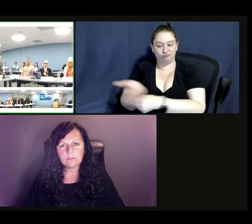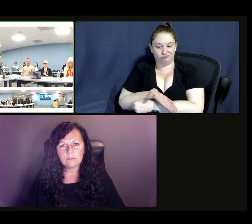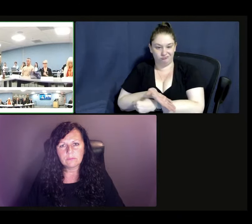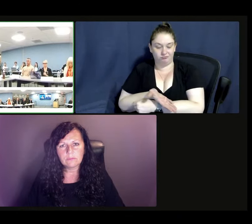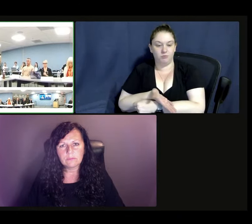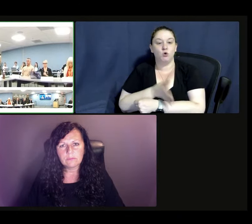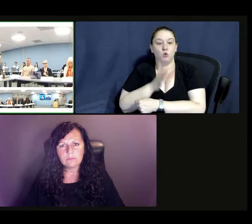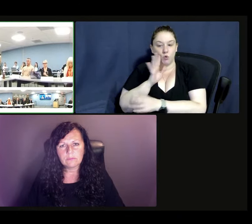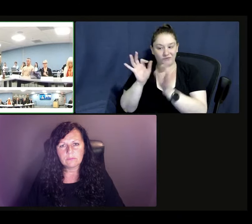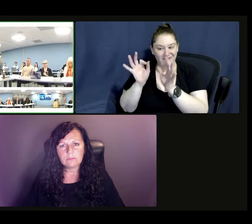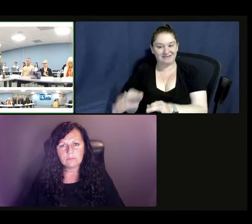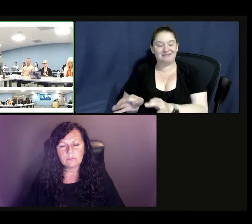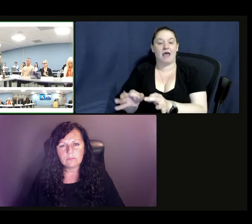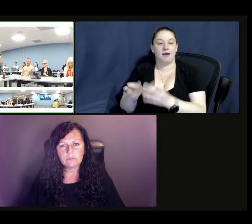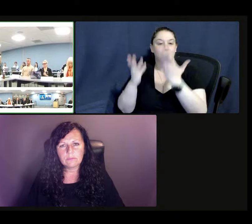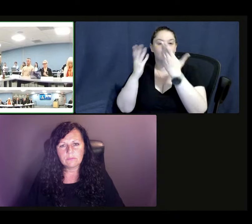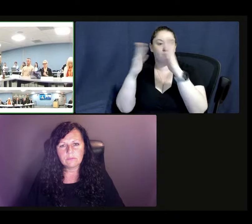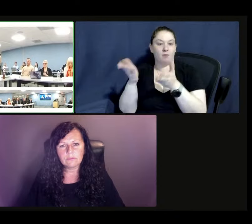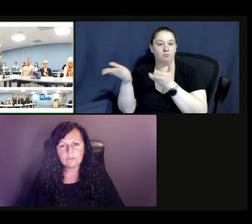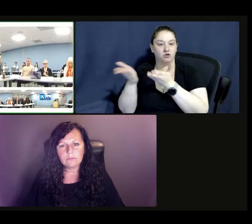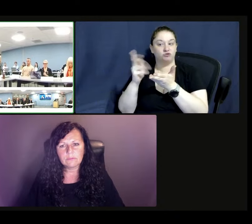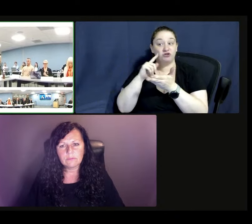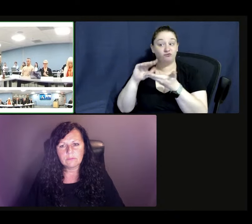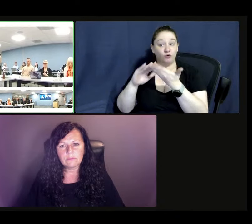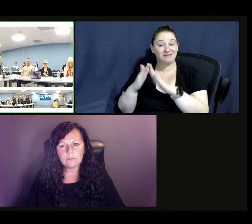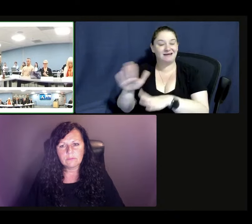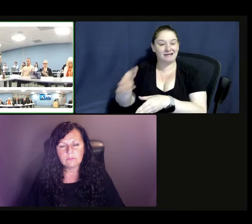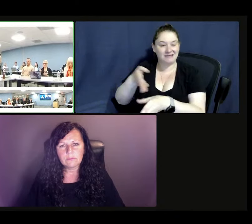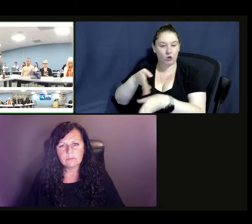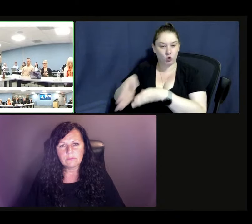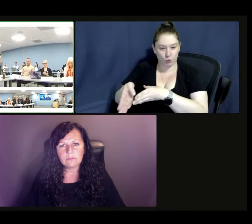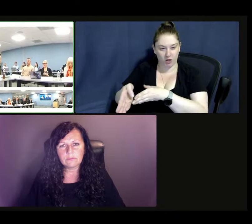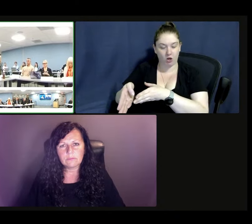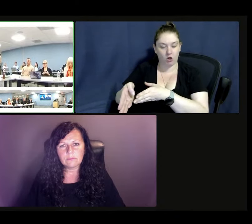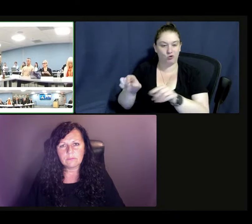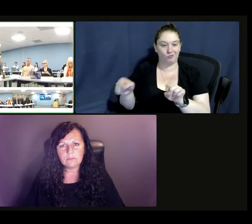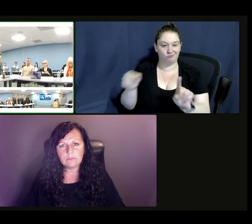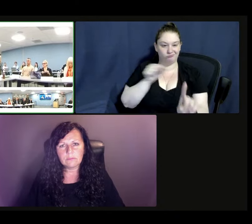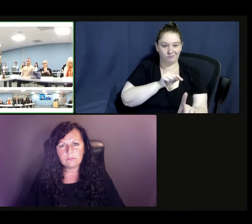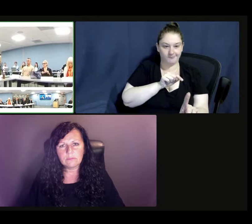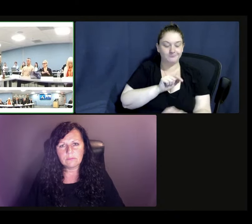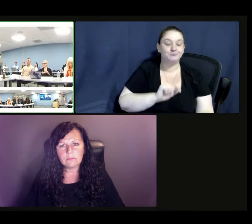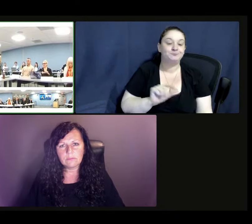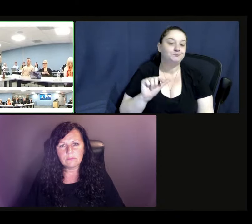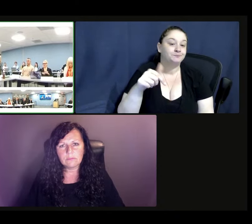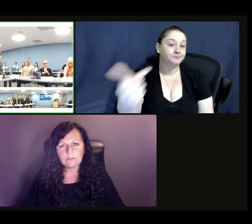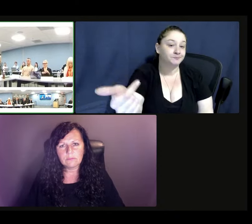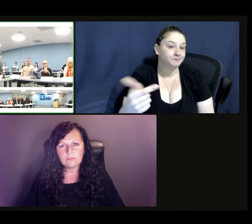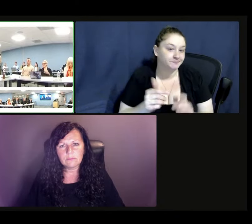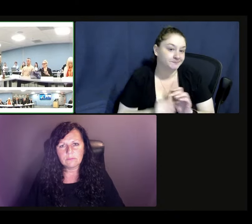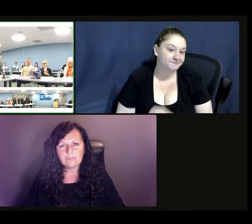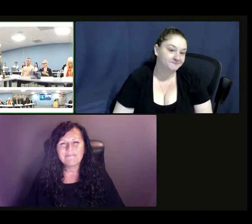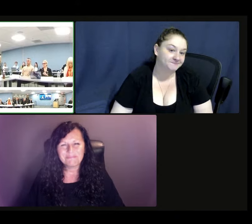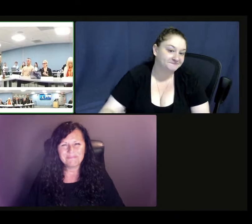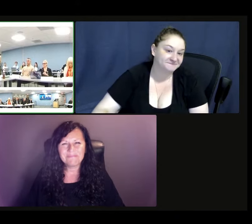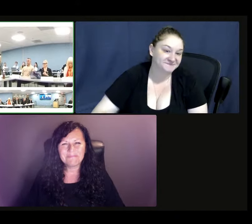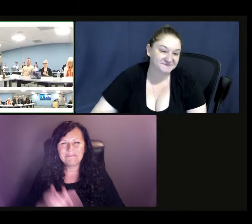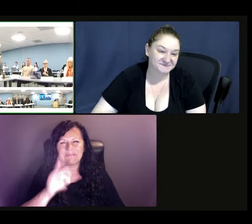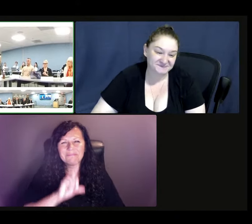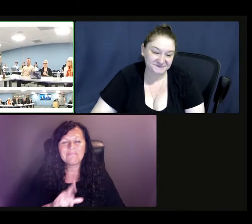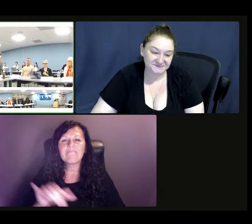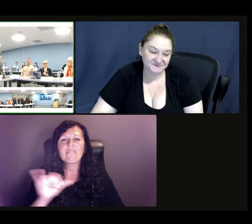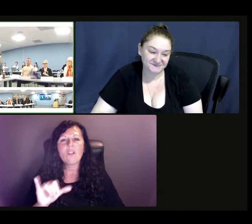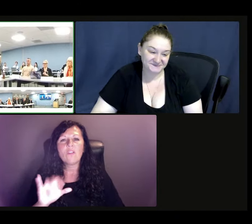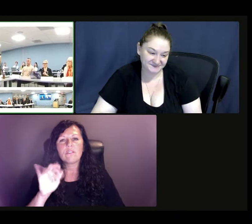public service with the city as their career. I would also be curious to know what furloughs look like. I understand the city